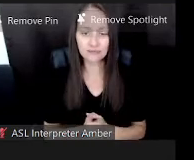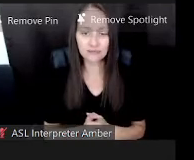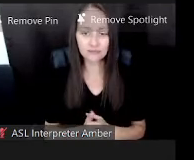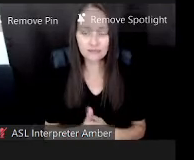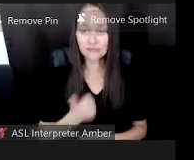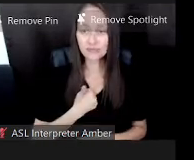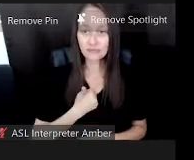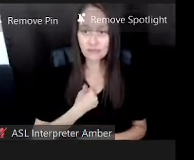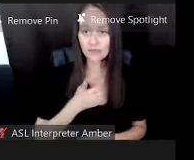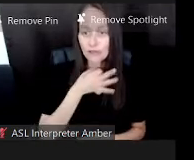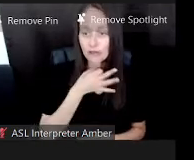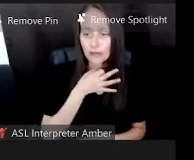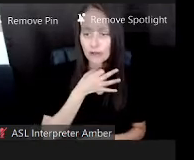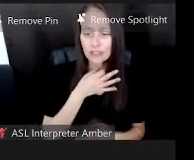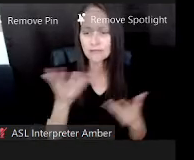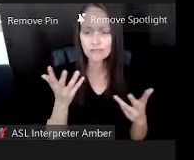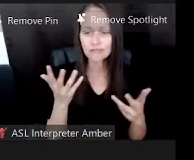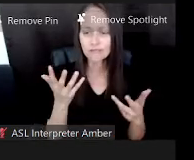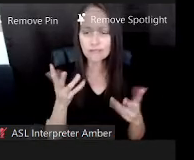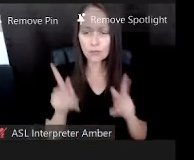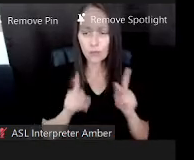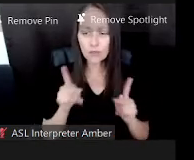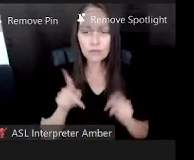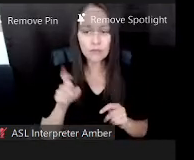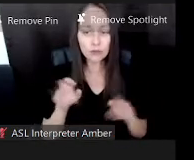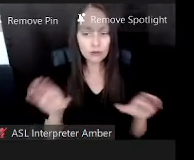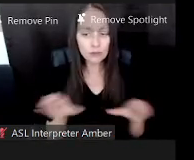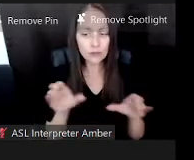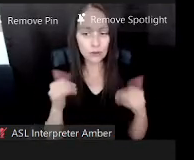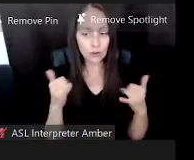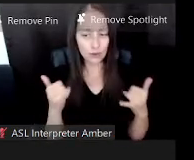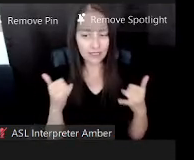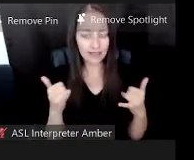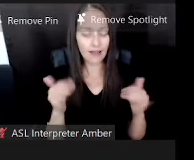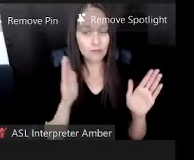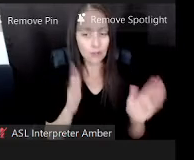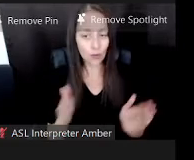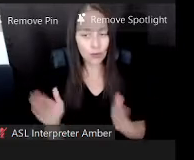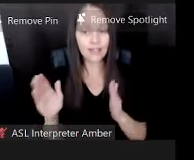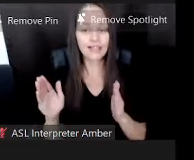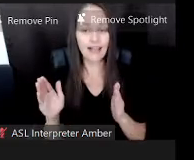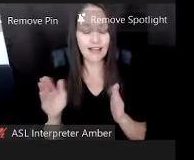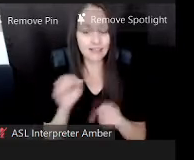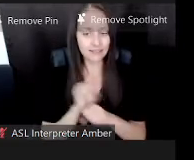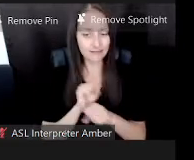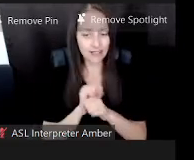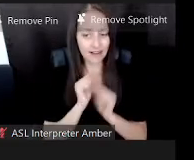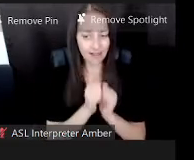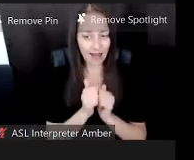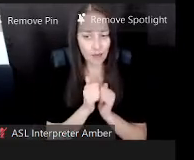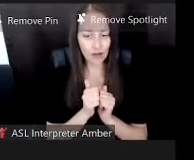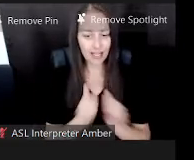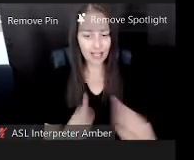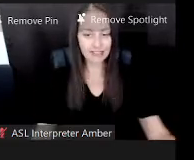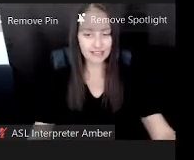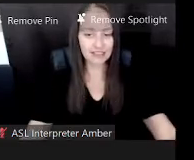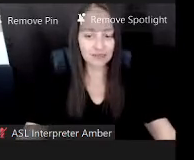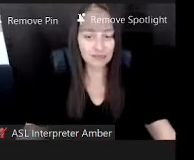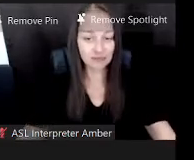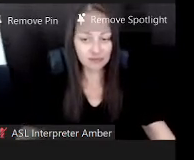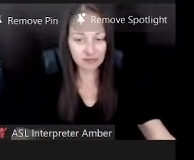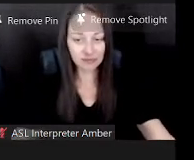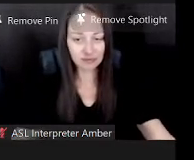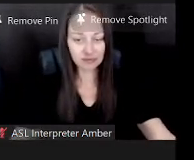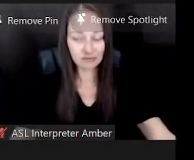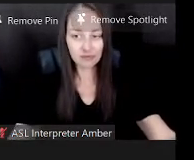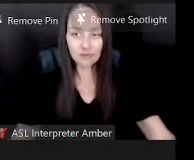like what folks should be doing now to organize and to collaborate. And I think I want to say it's been my favorite part of your practice, is I think you've